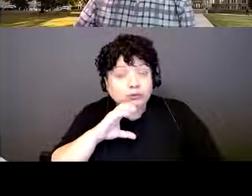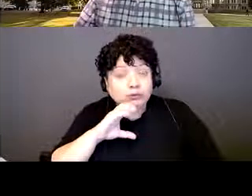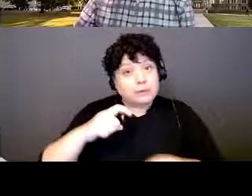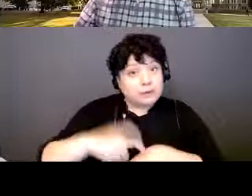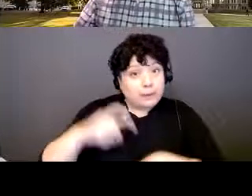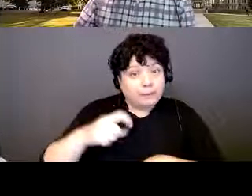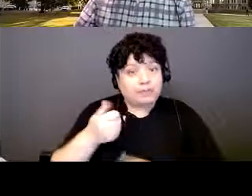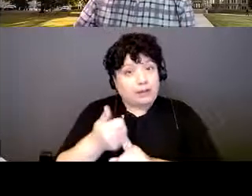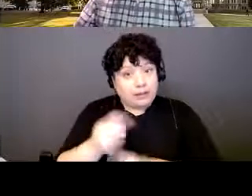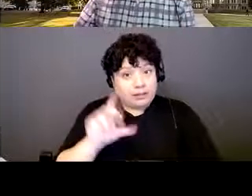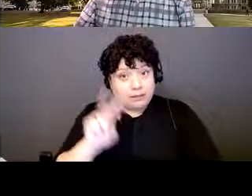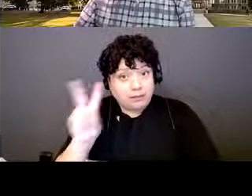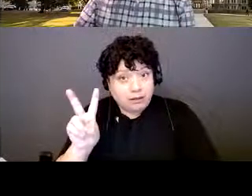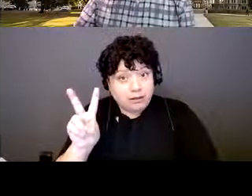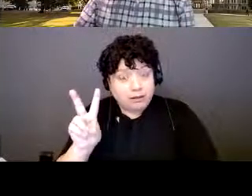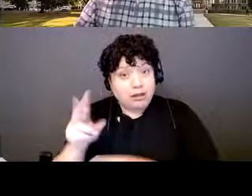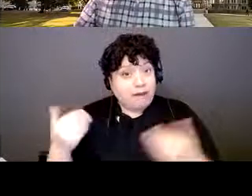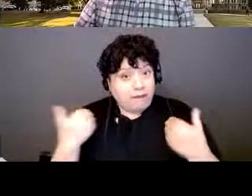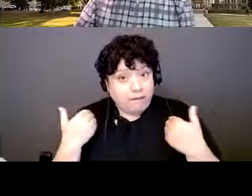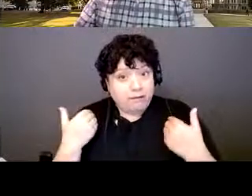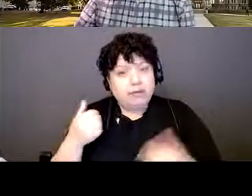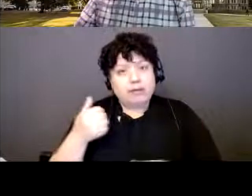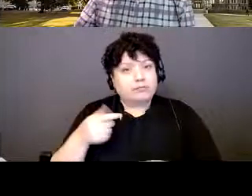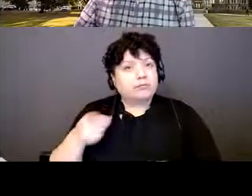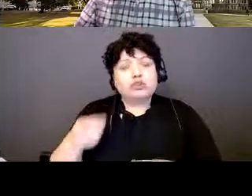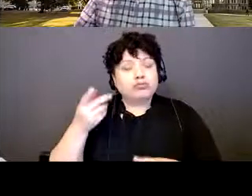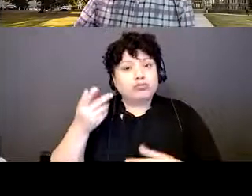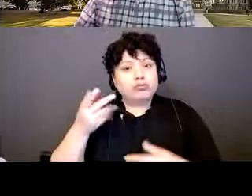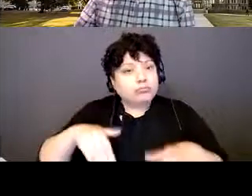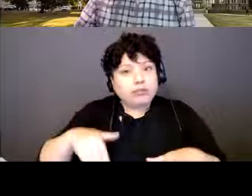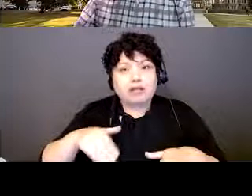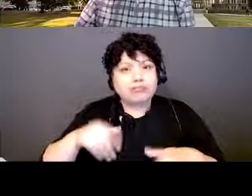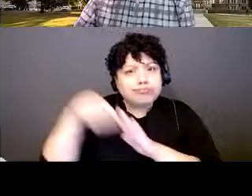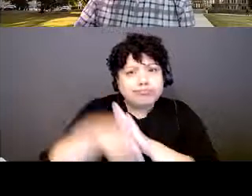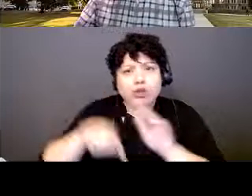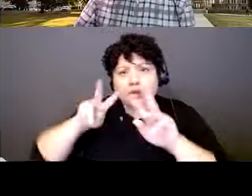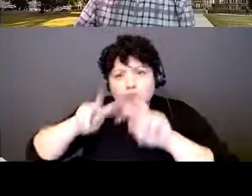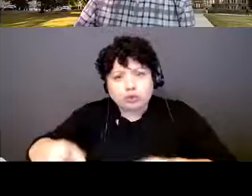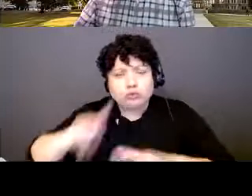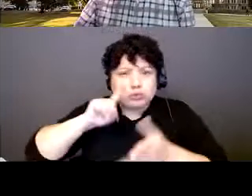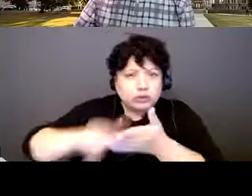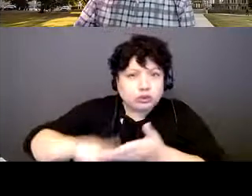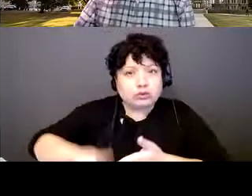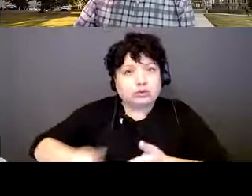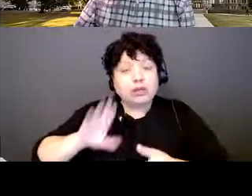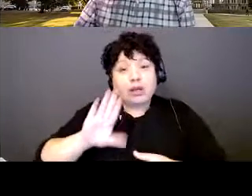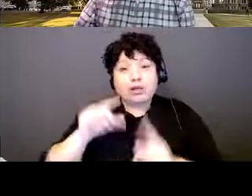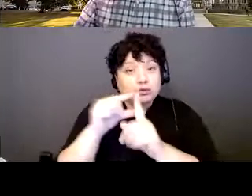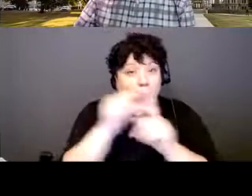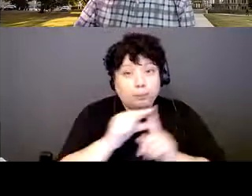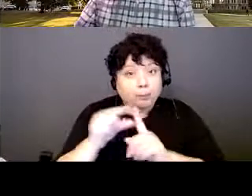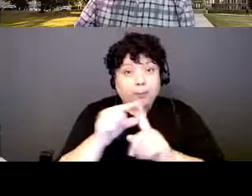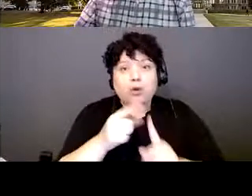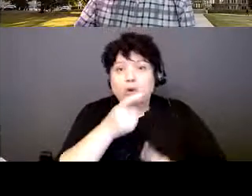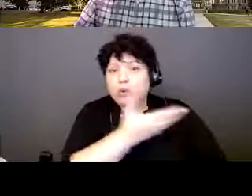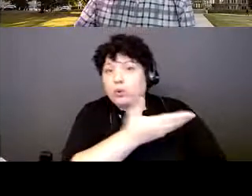domestic violence continue to be largely unseen in research data and in terminology used by academics